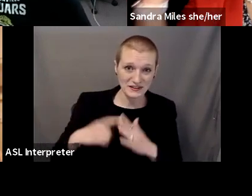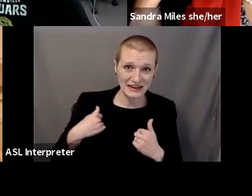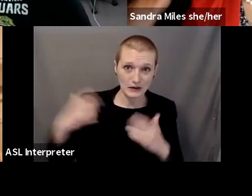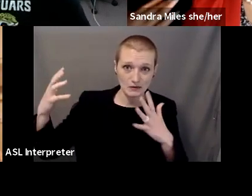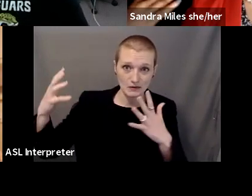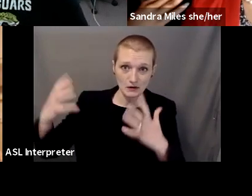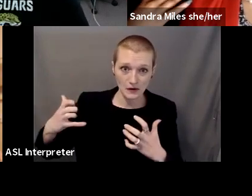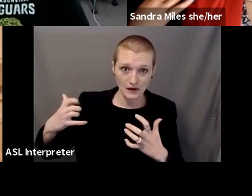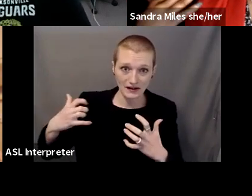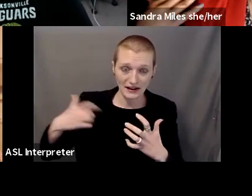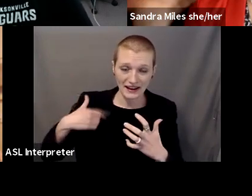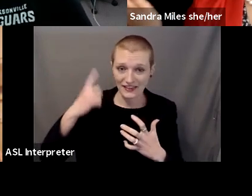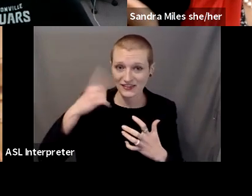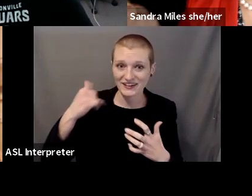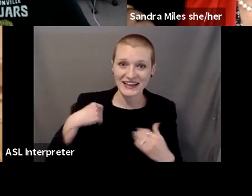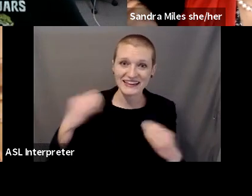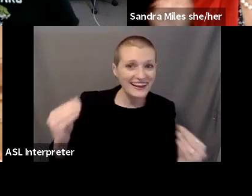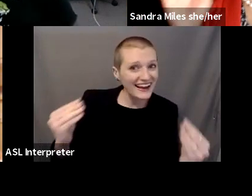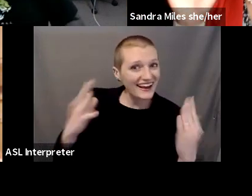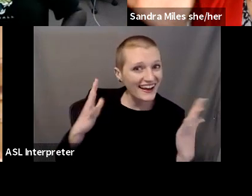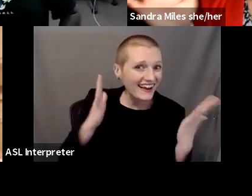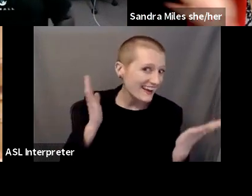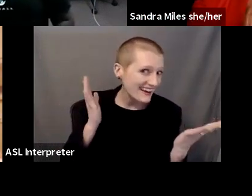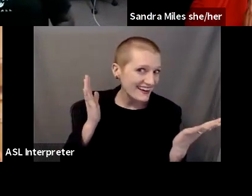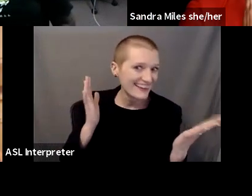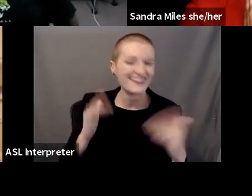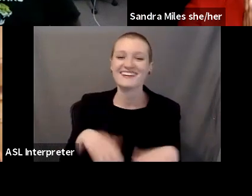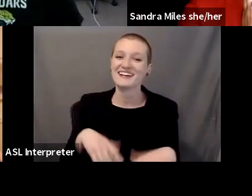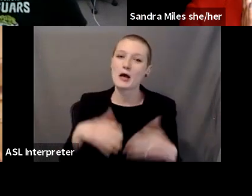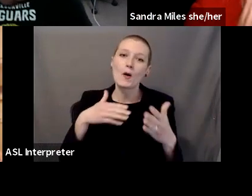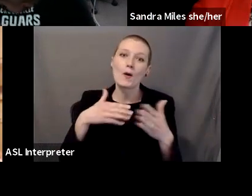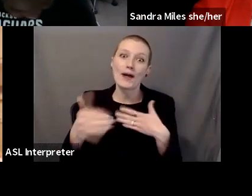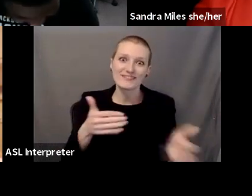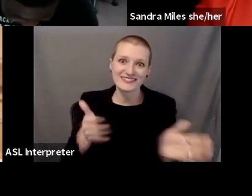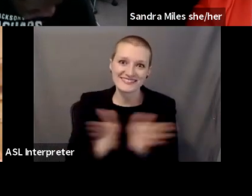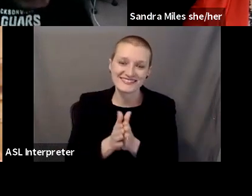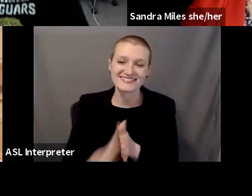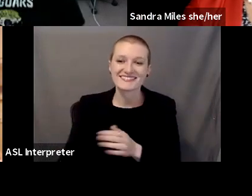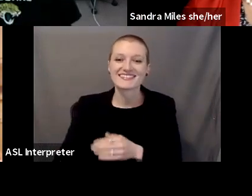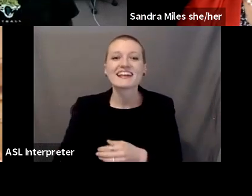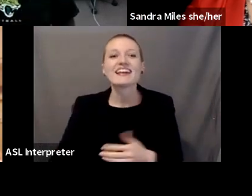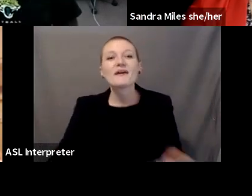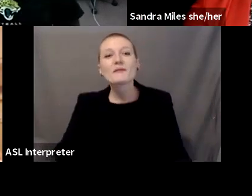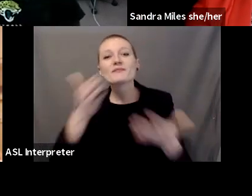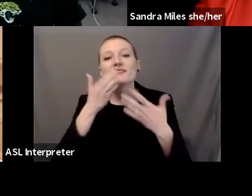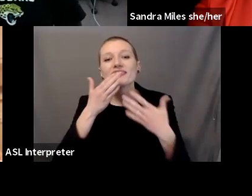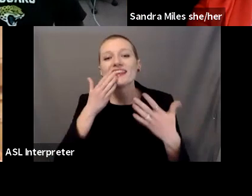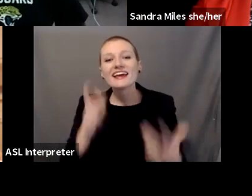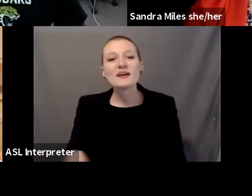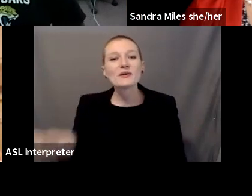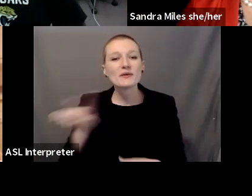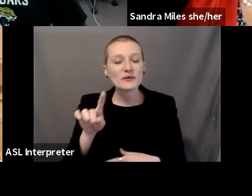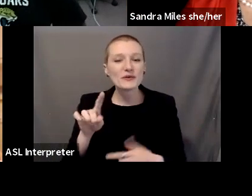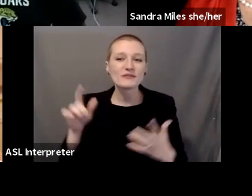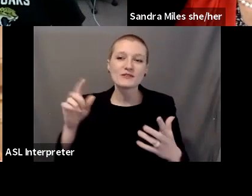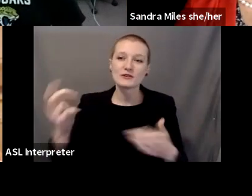so now I look like I'm highlighting myself in a Dateline episode, but whatever. I want to thank you all for being here. I want